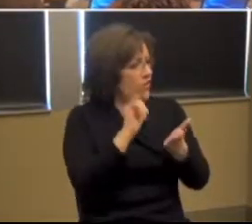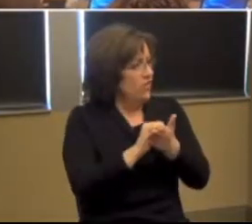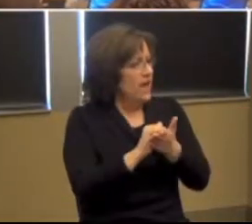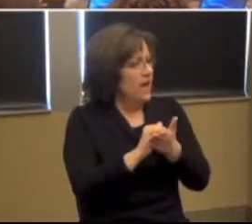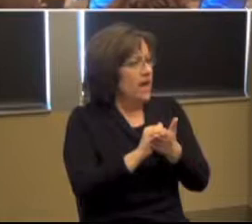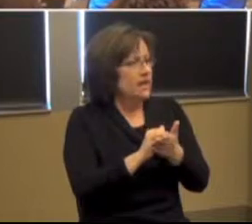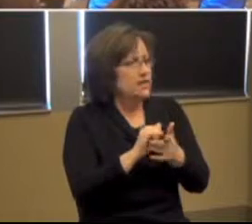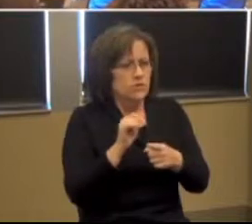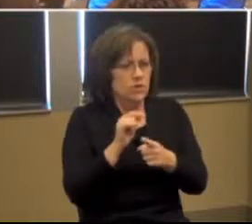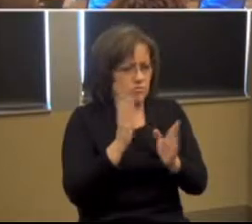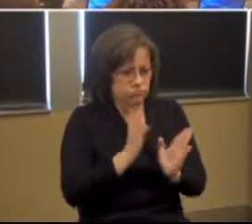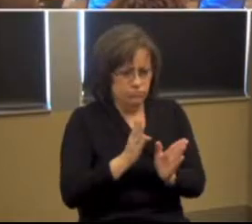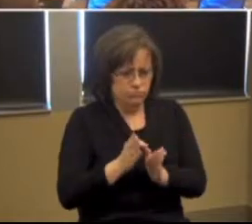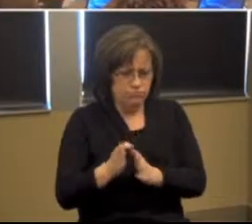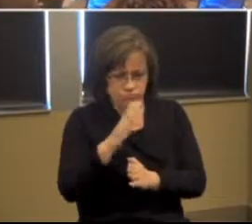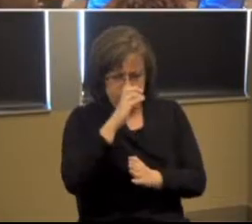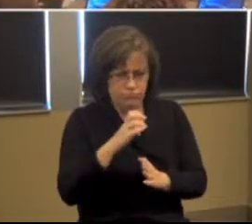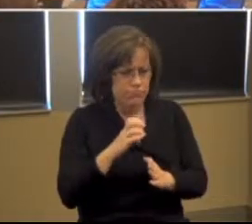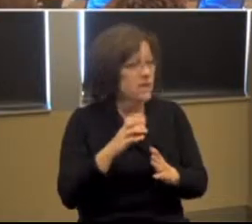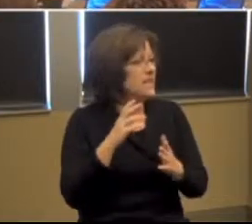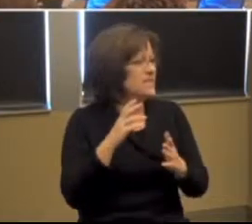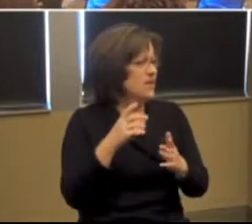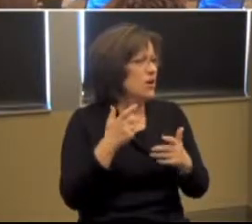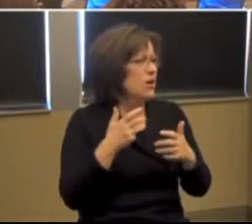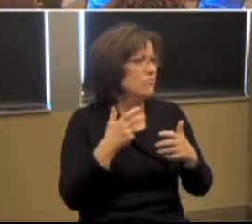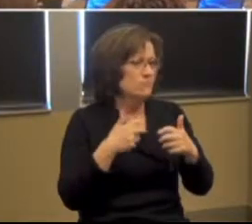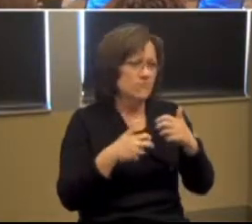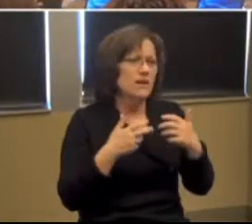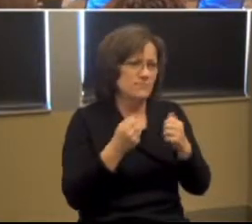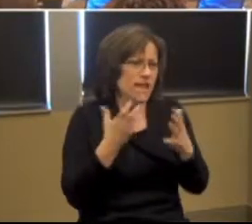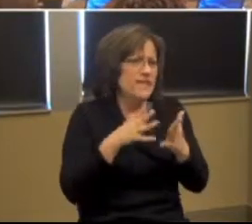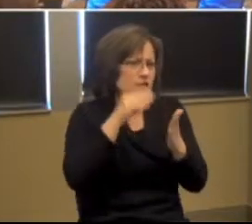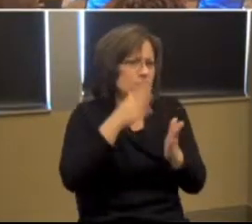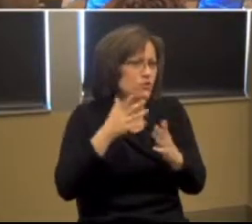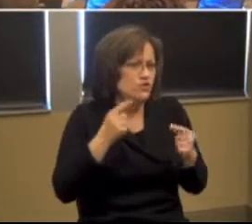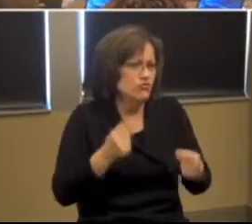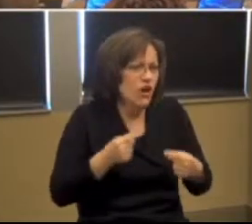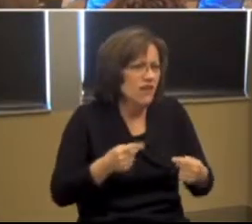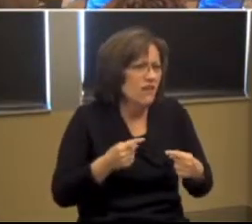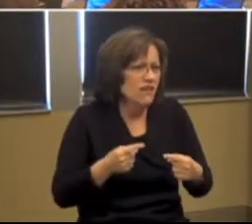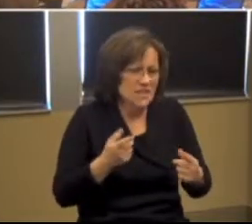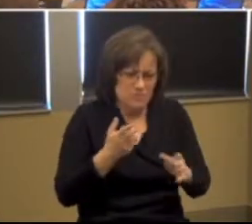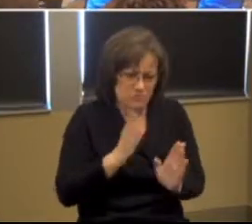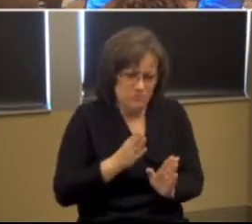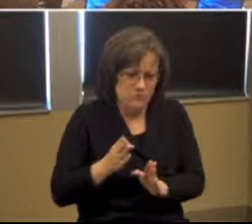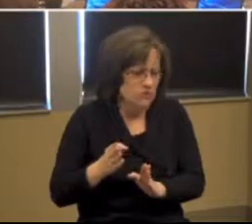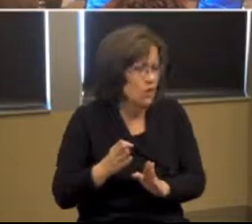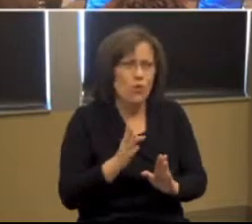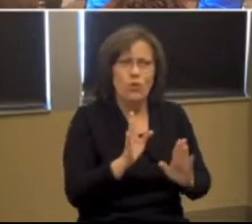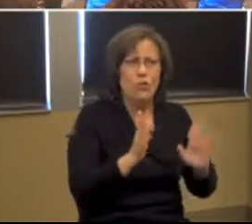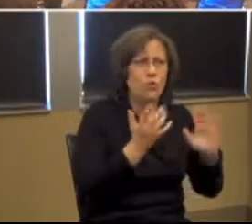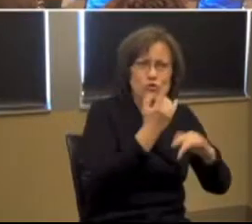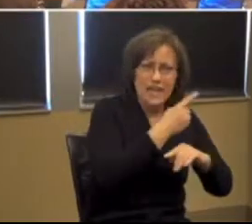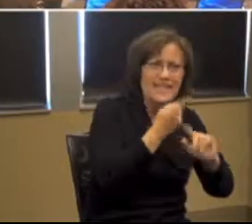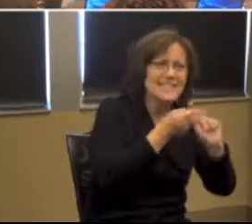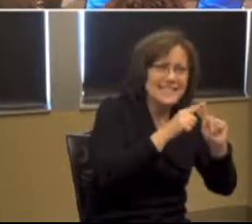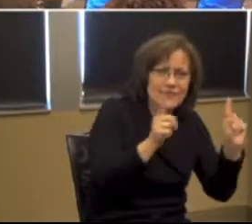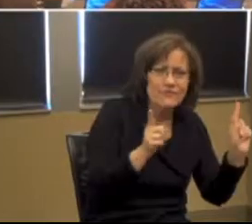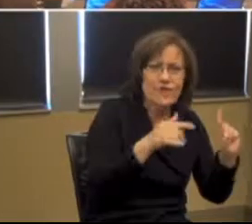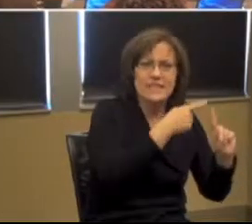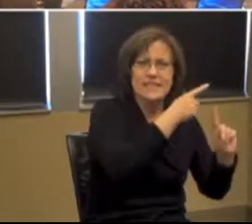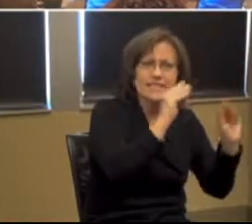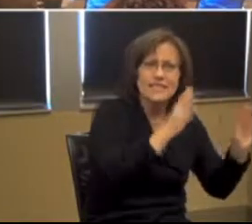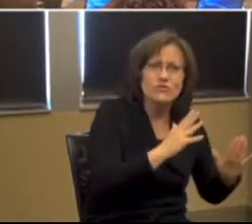an inherent issue that a lot of our students struggle with, that using a schedule is one of the first ways that you can